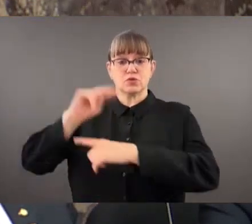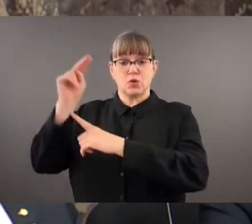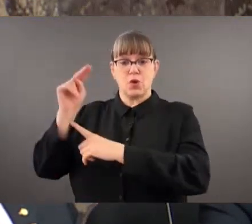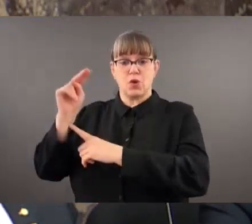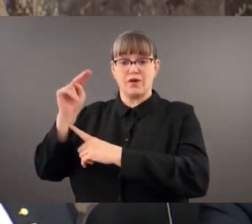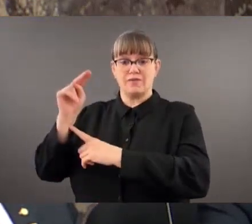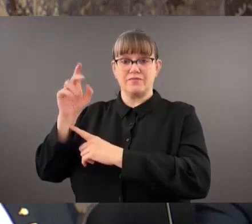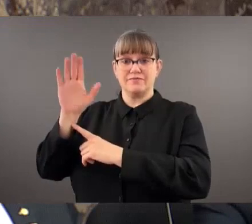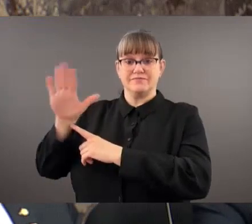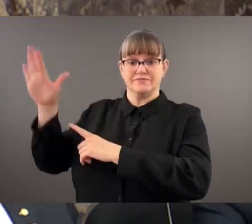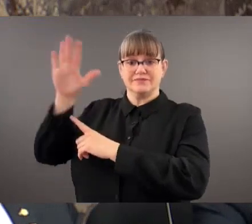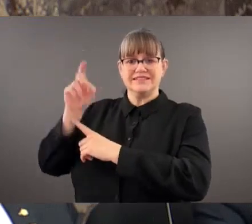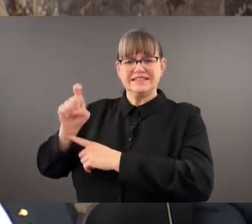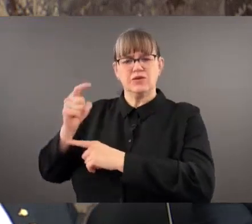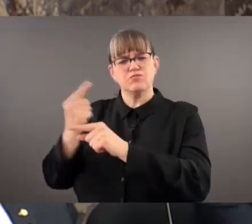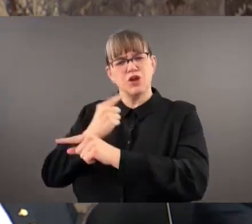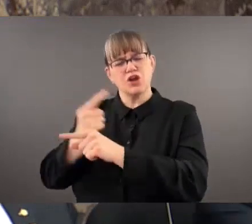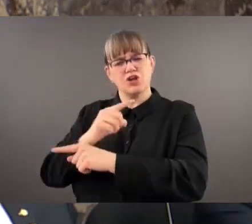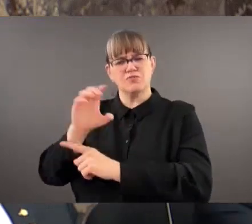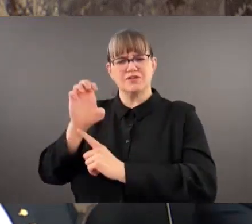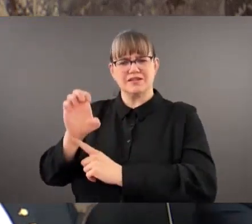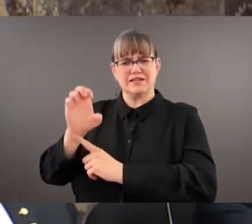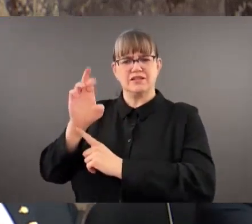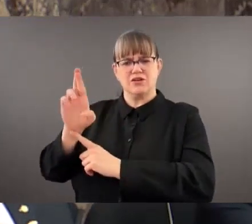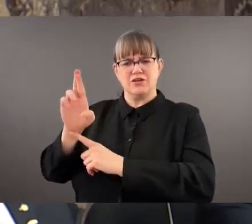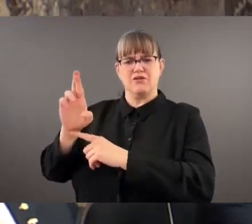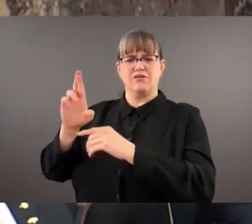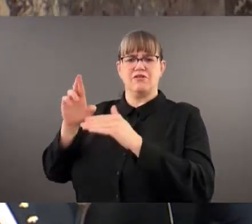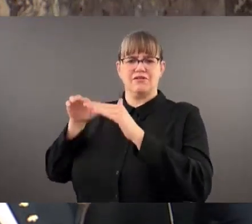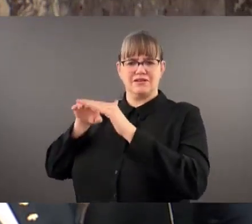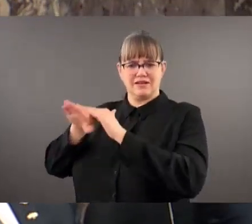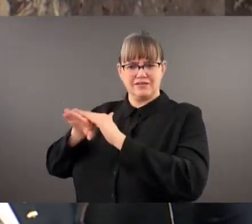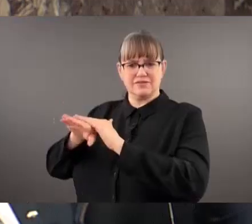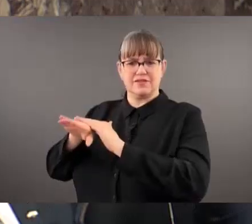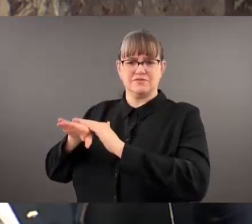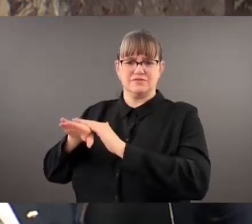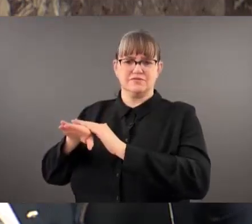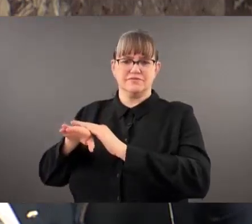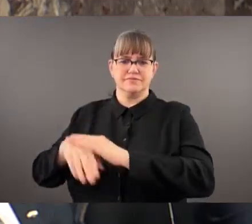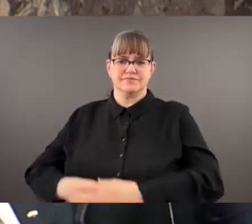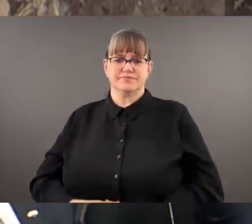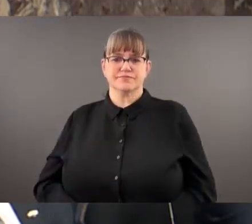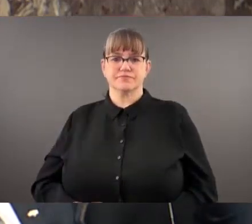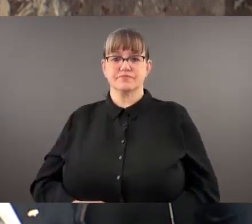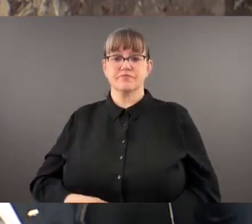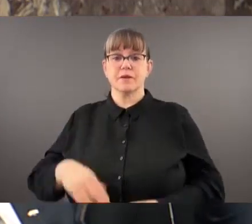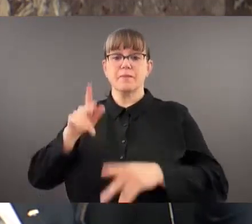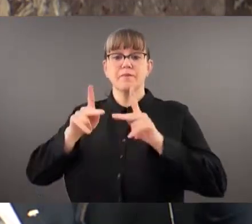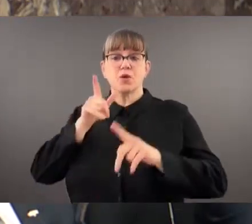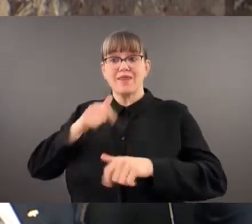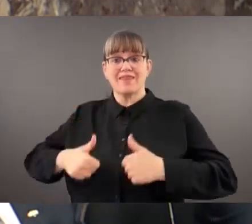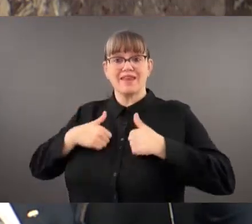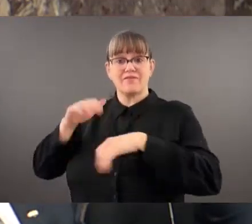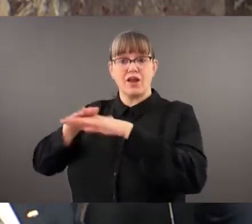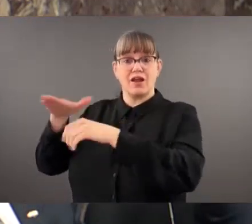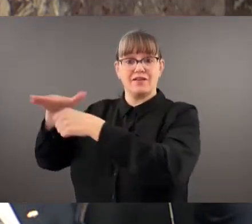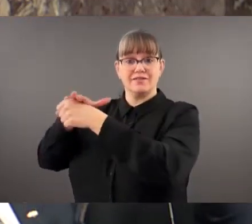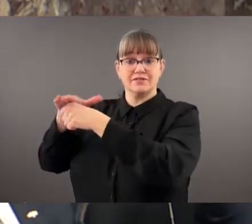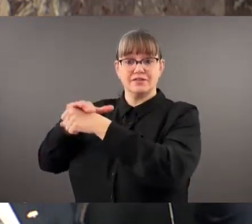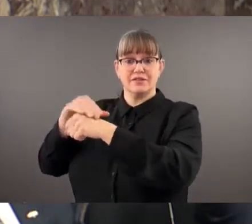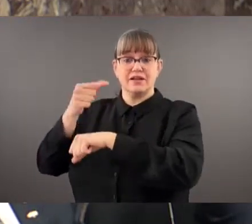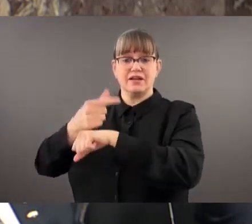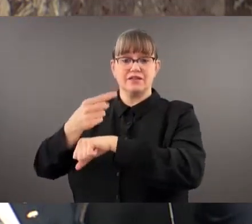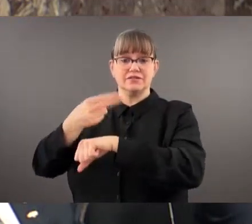Gwaii deserves proper ER access. Chetwynd, Tumbler Ridge, and Dawson Creek deserve proper ER